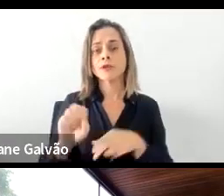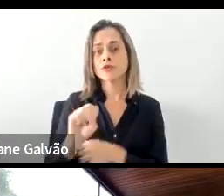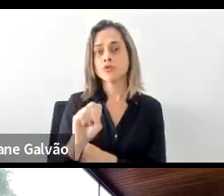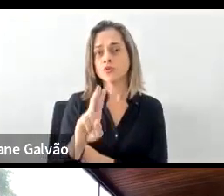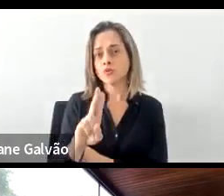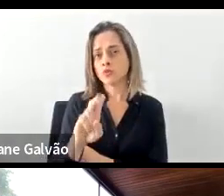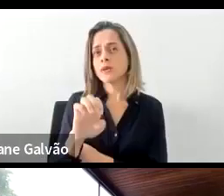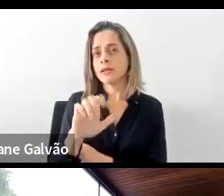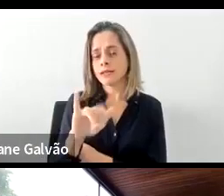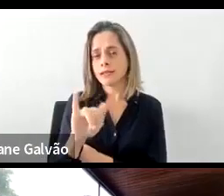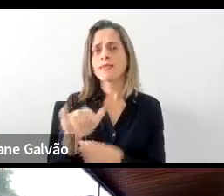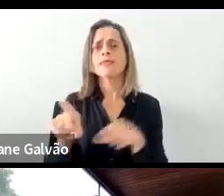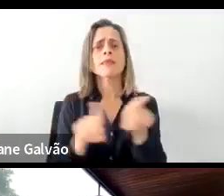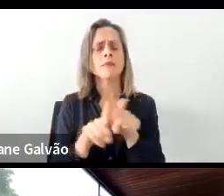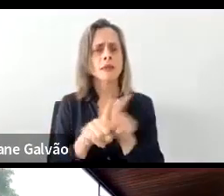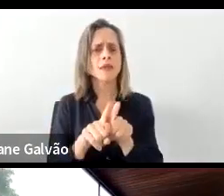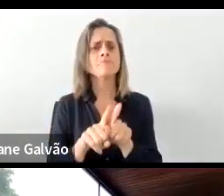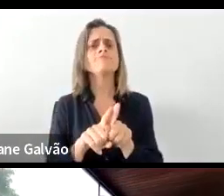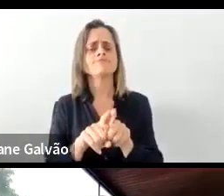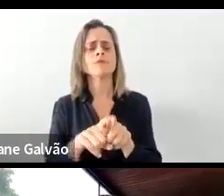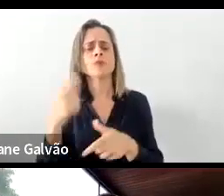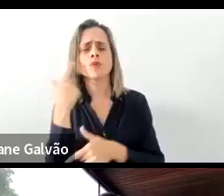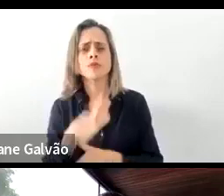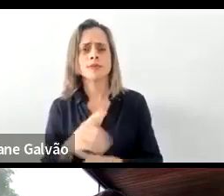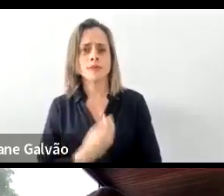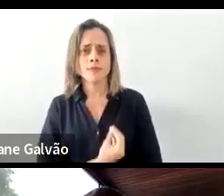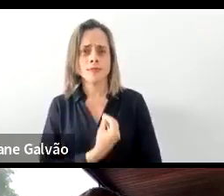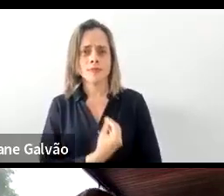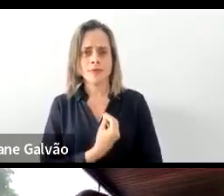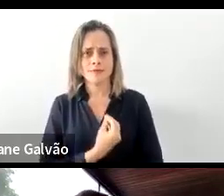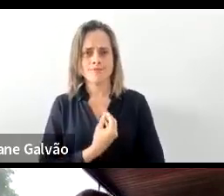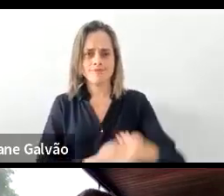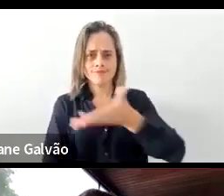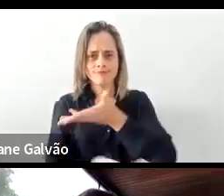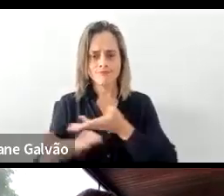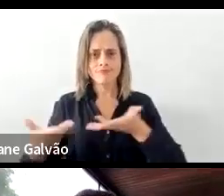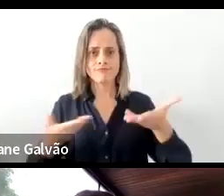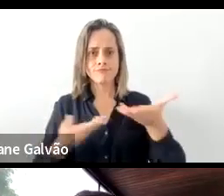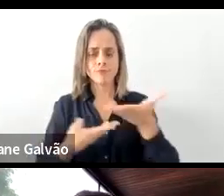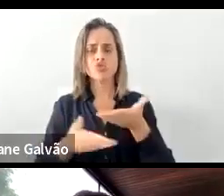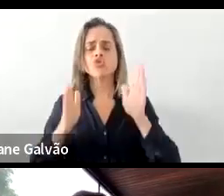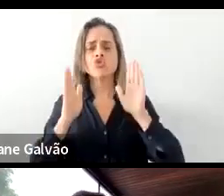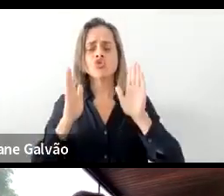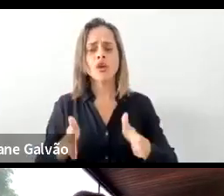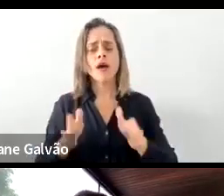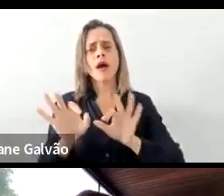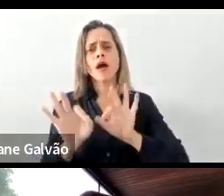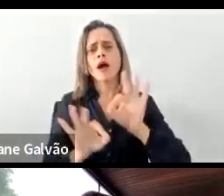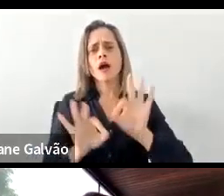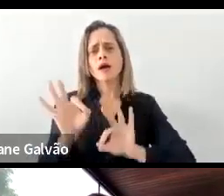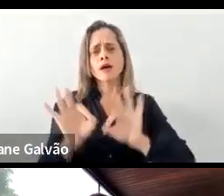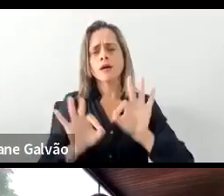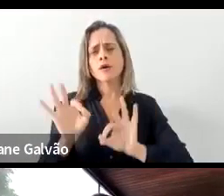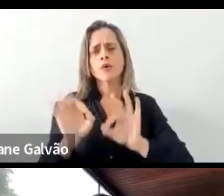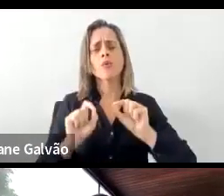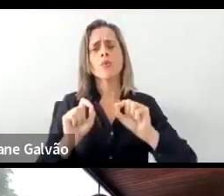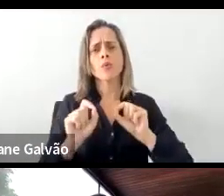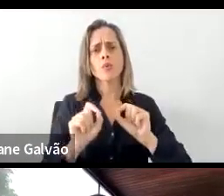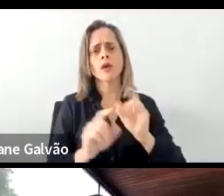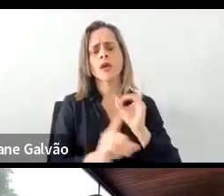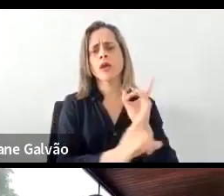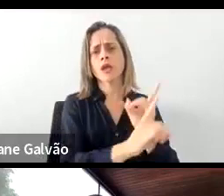monthly meeting on Thursdays, starting today, and that's May